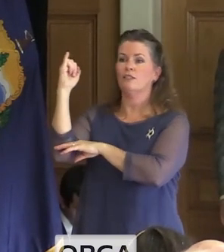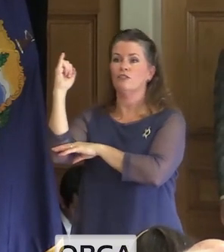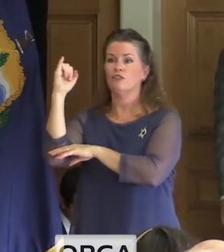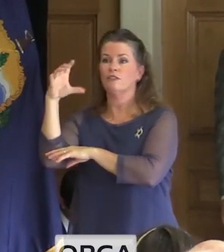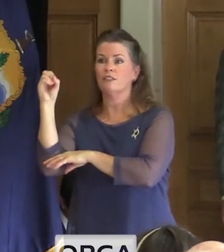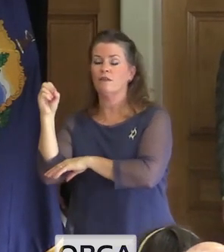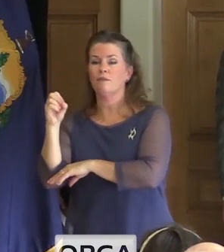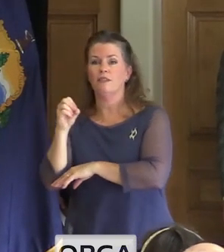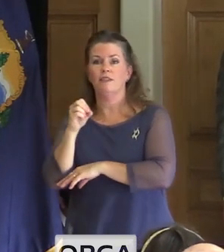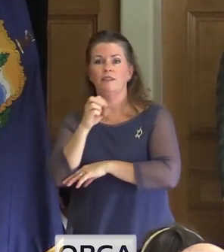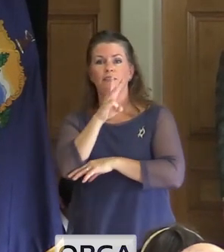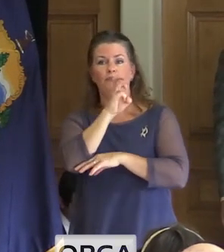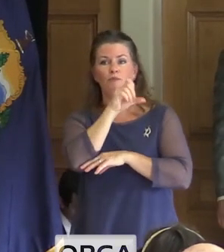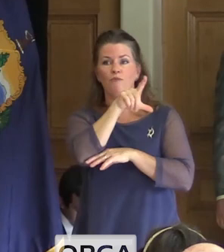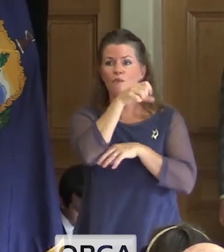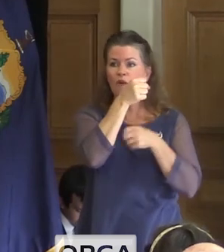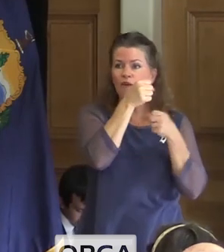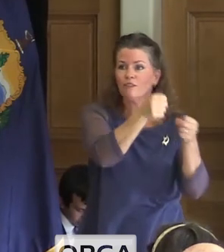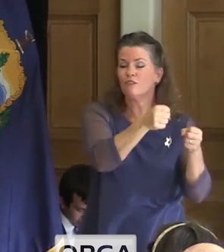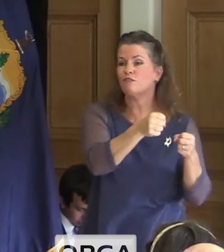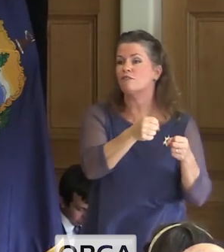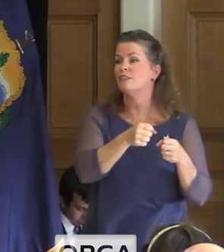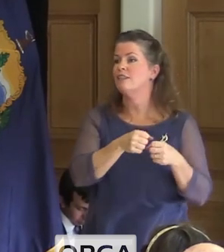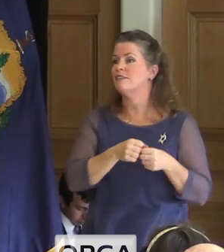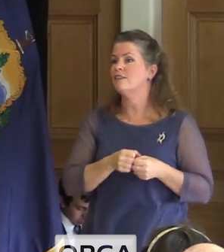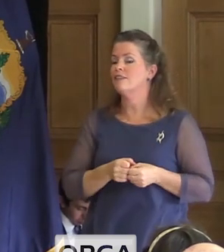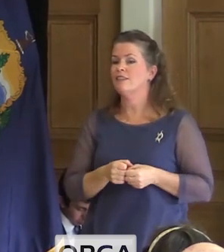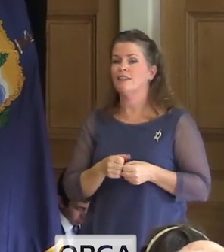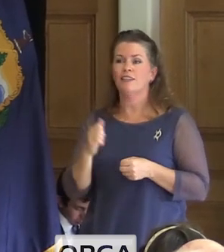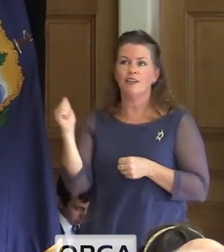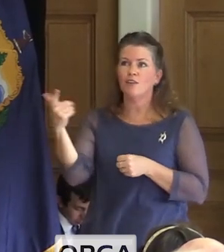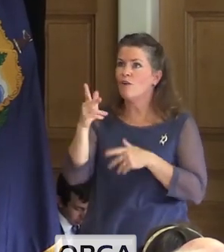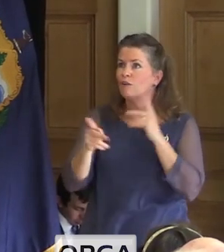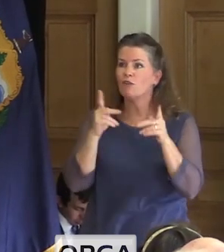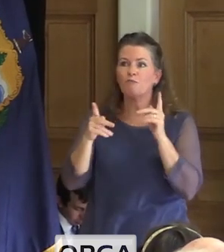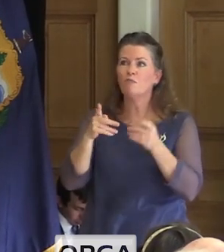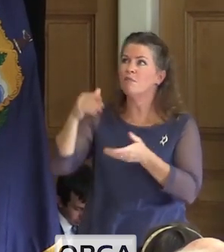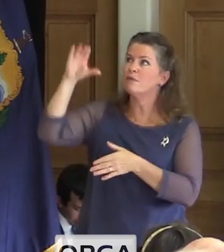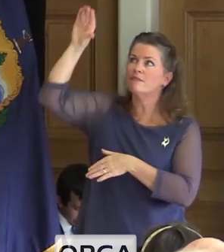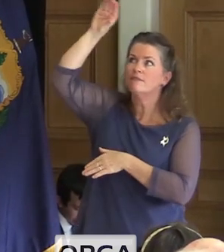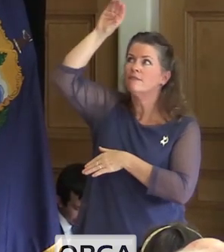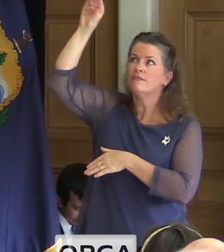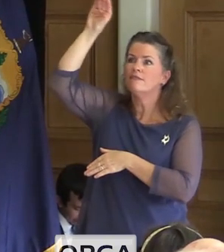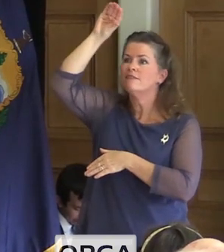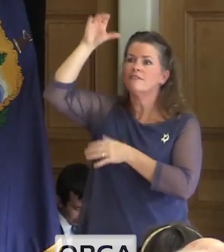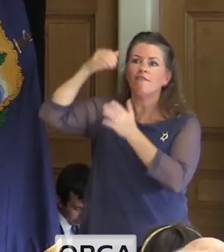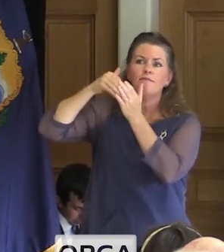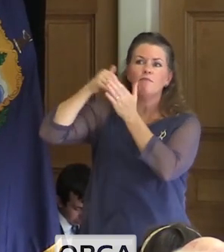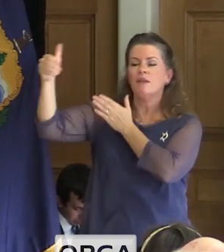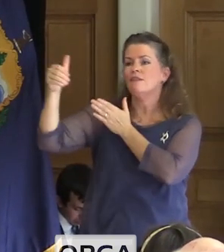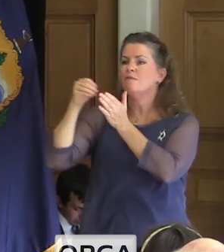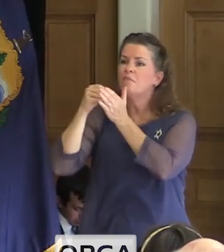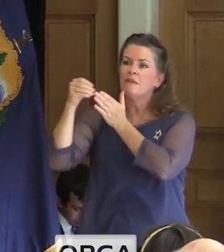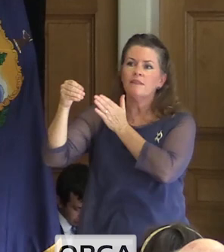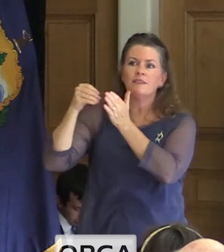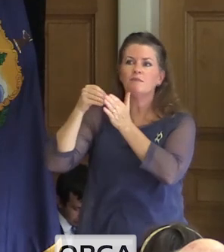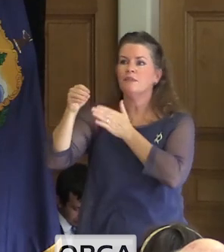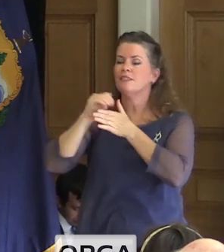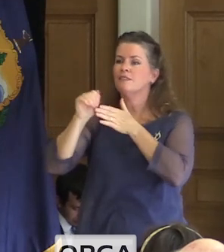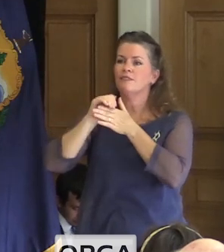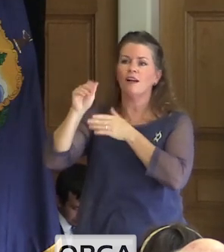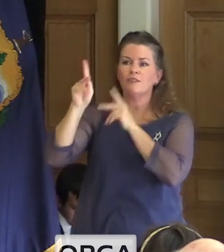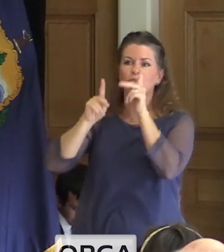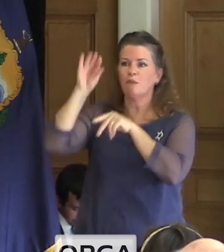Street and all of those people who make hundreds of billions of dollars, hundreds of billions from our dysfunctional healthcare